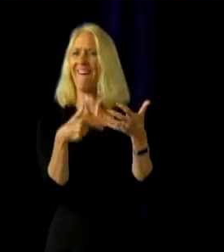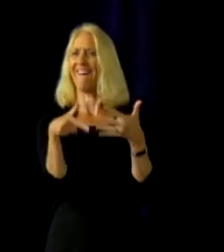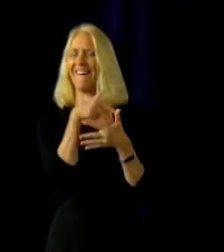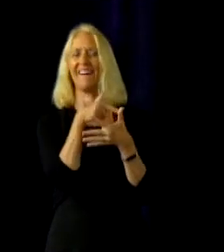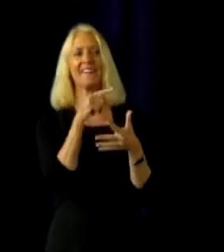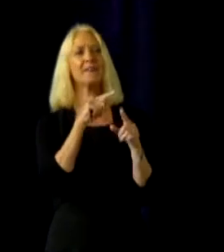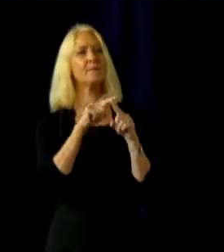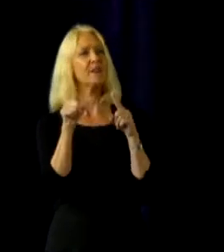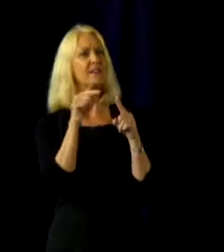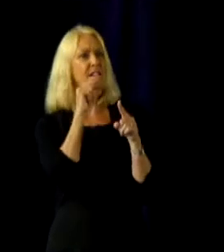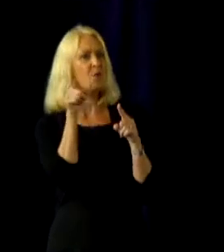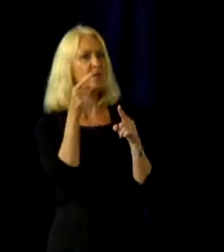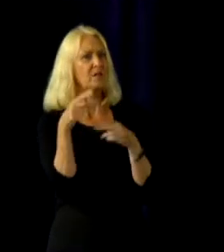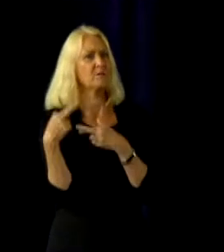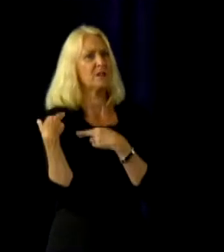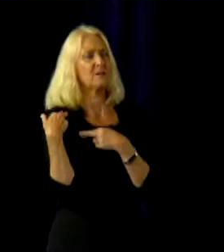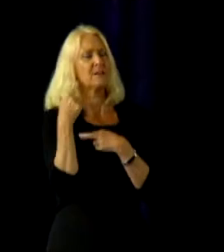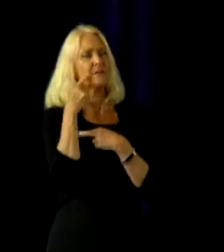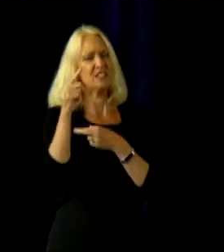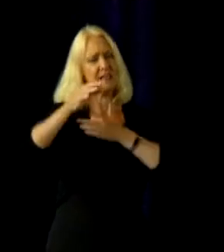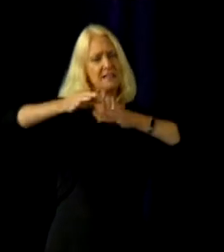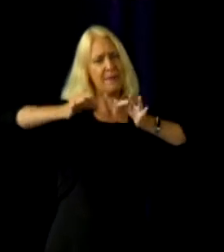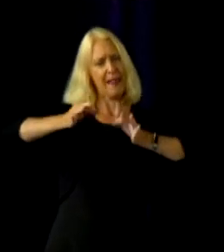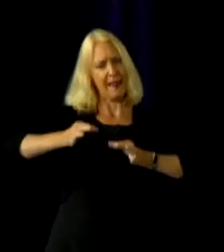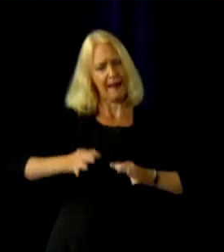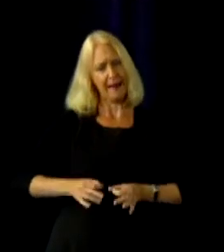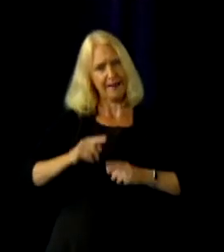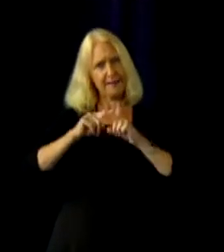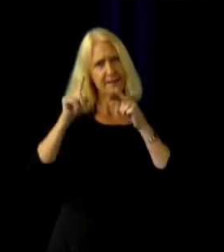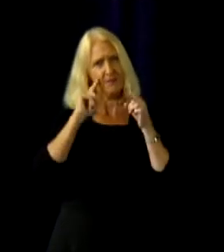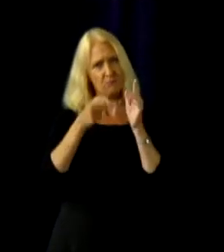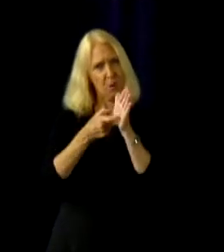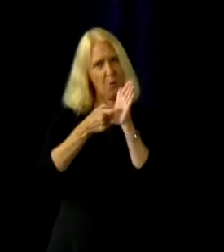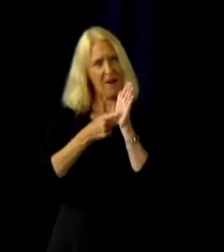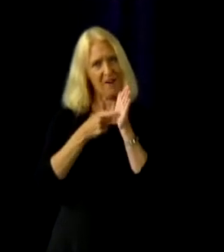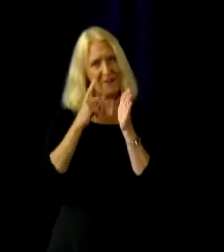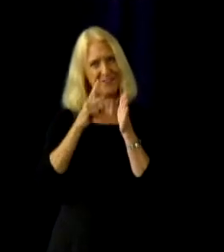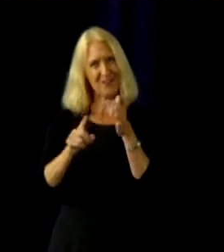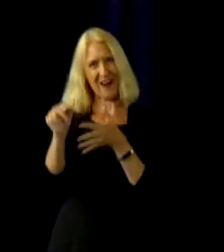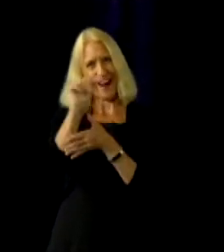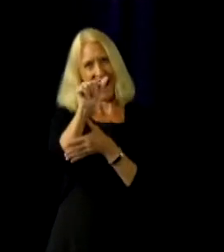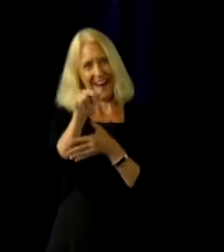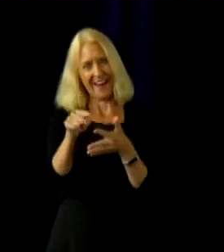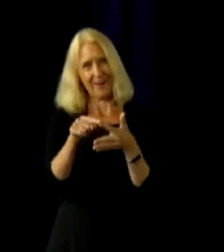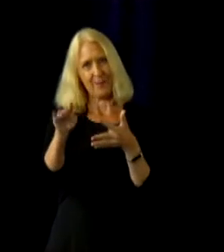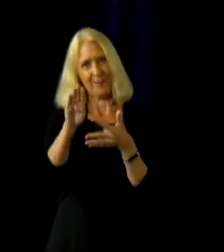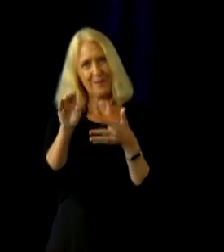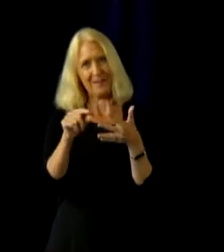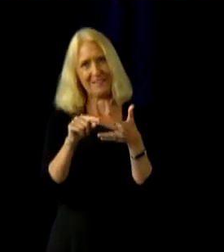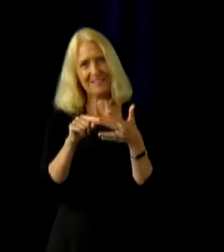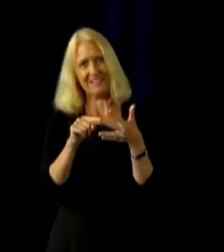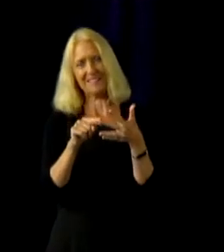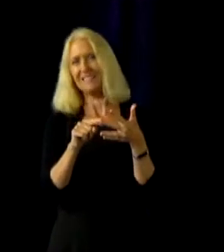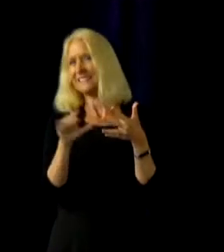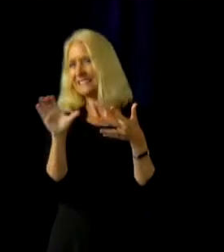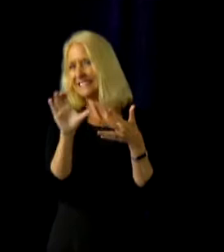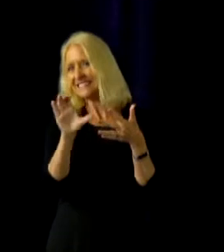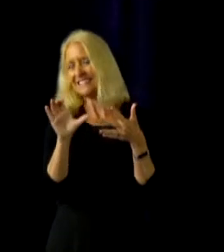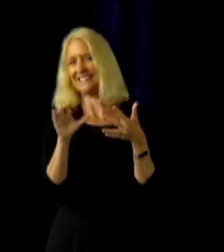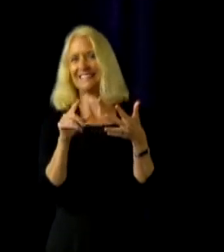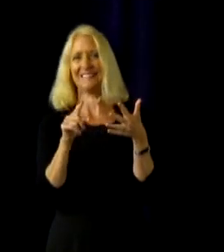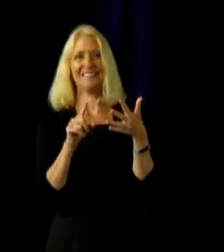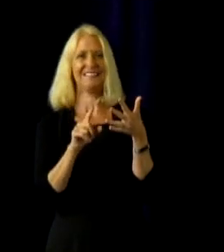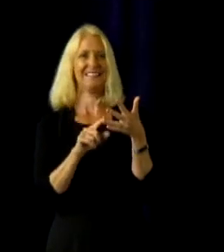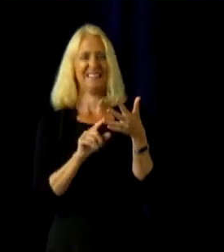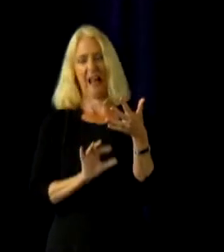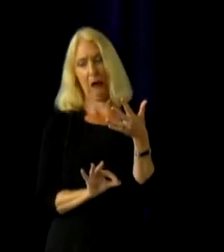as an instructor, she outlined all the performance measures that you needed to do to achieve that A, that B, that C, or